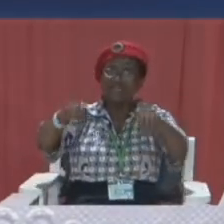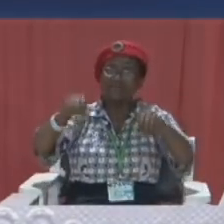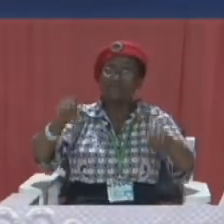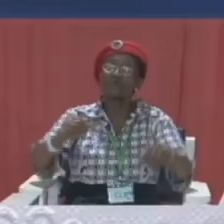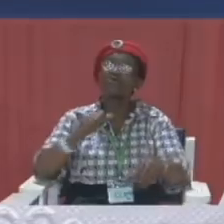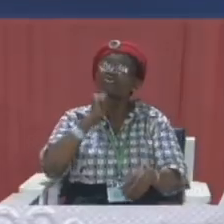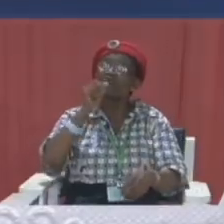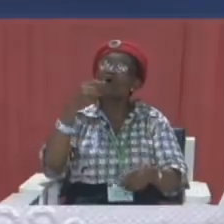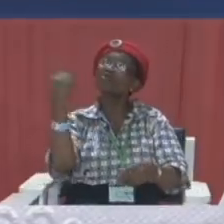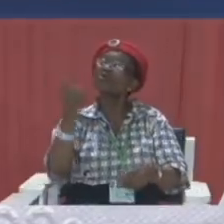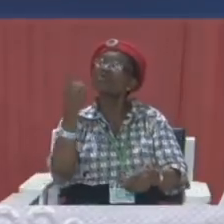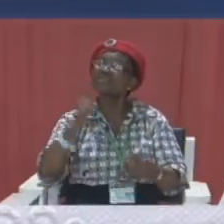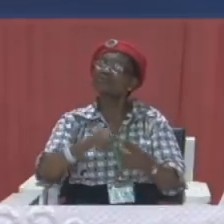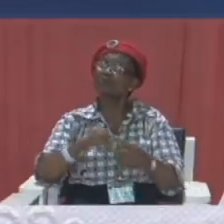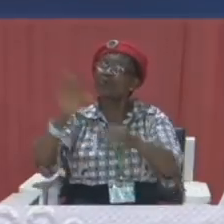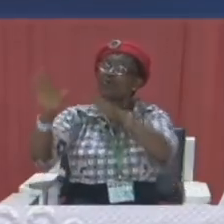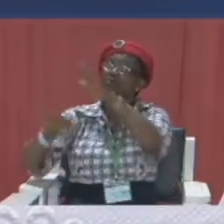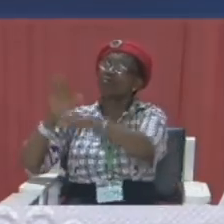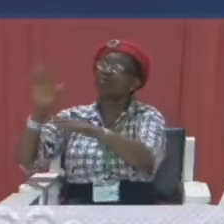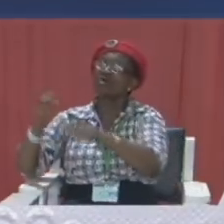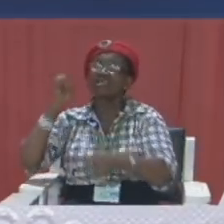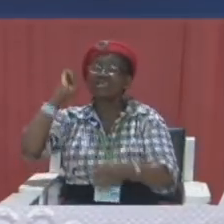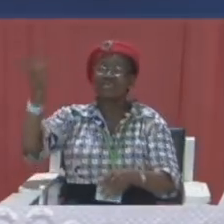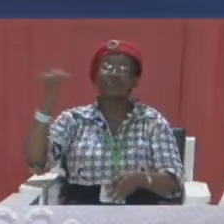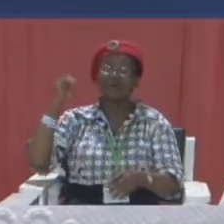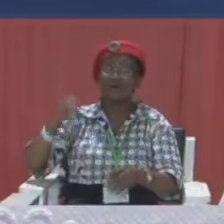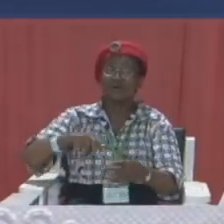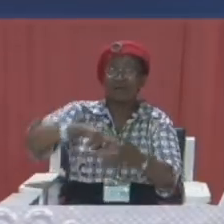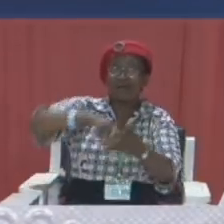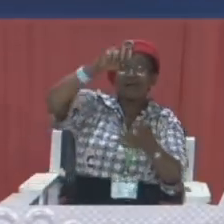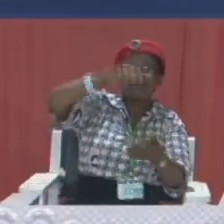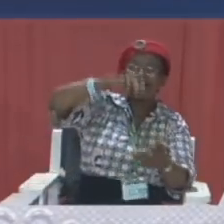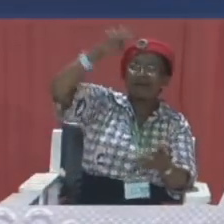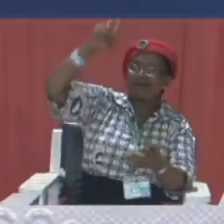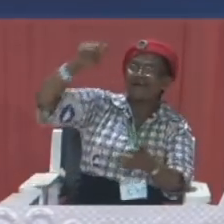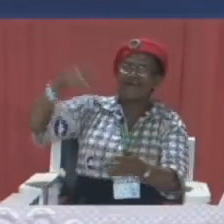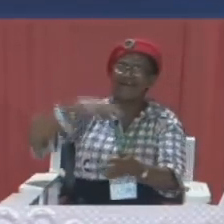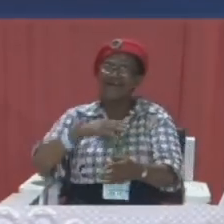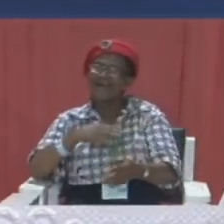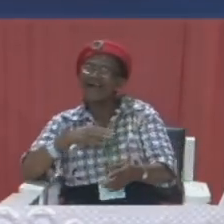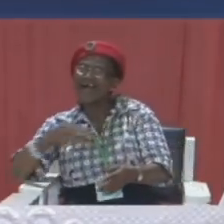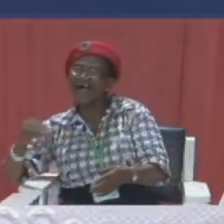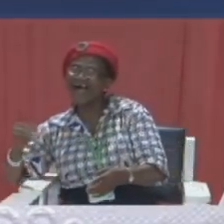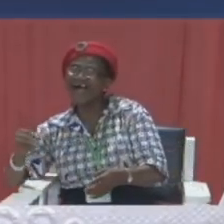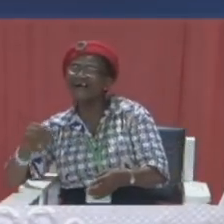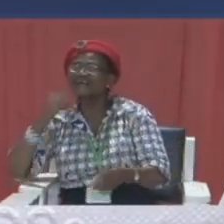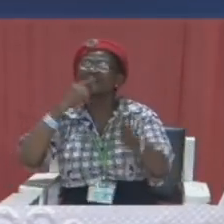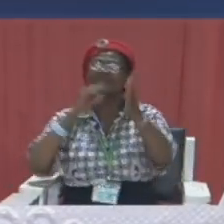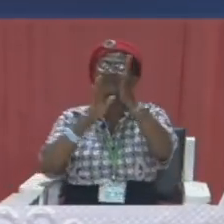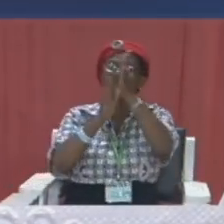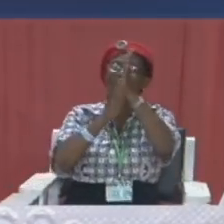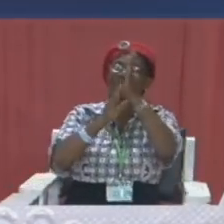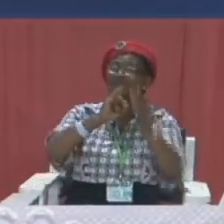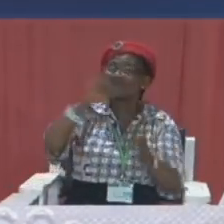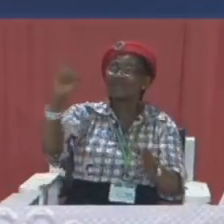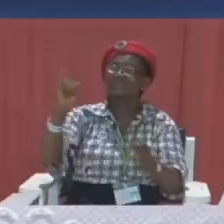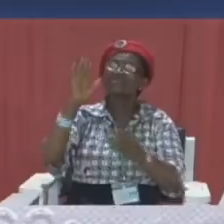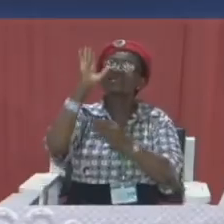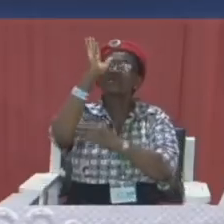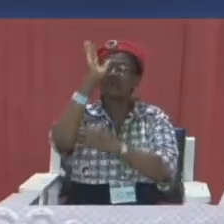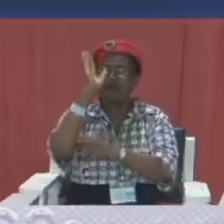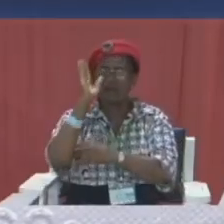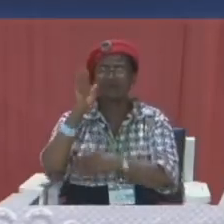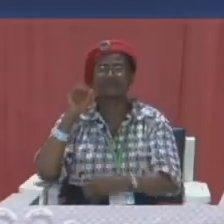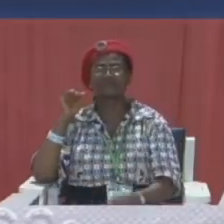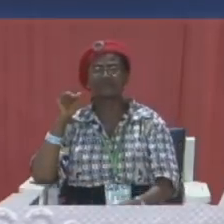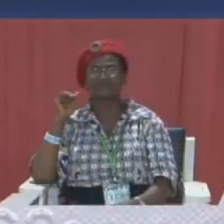he was leaping and jumping and praising God. Nse lo fo soke to duro to ti bere si ni rin